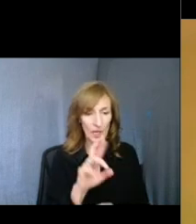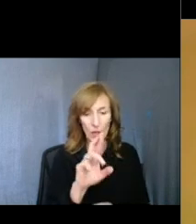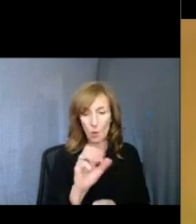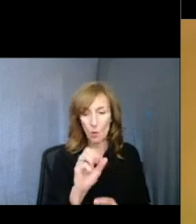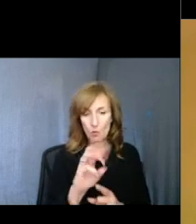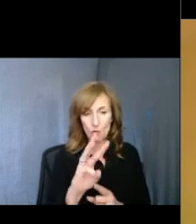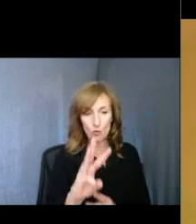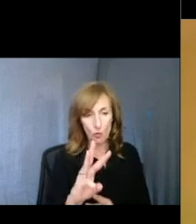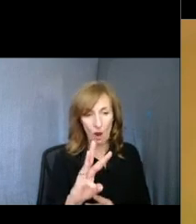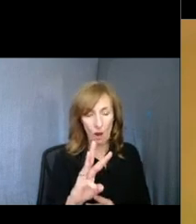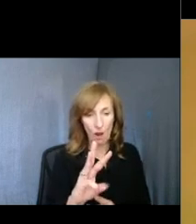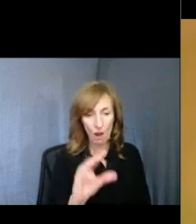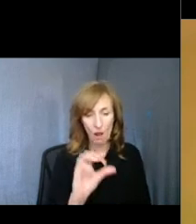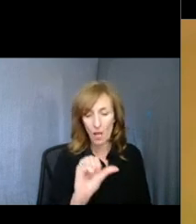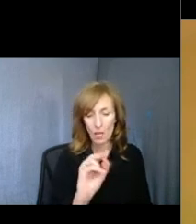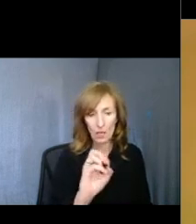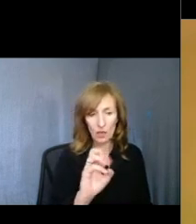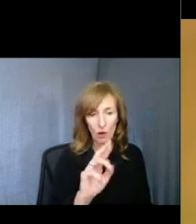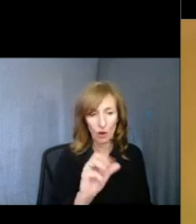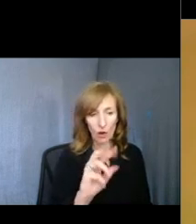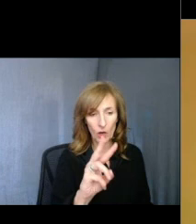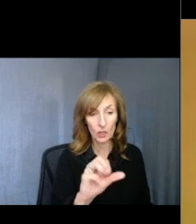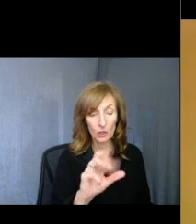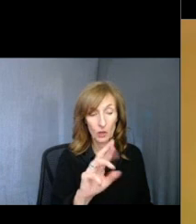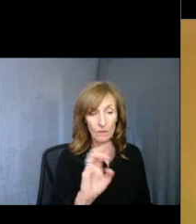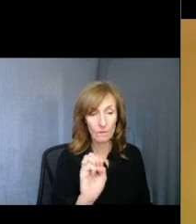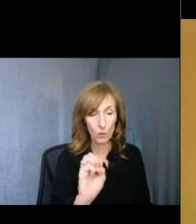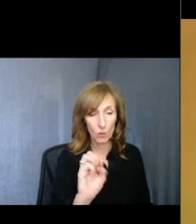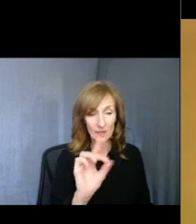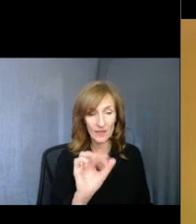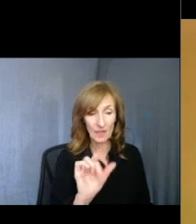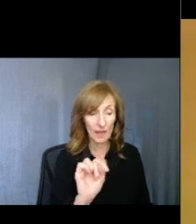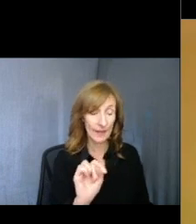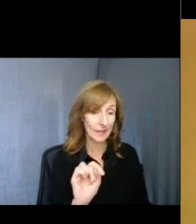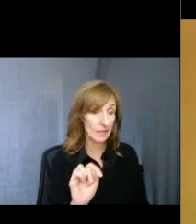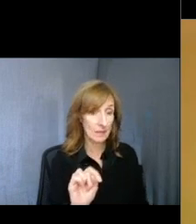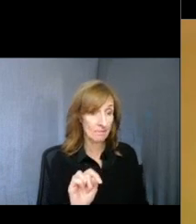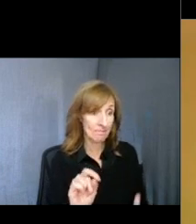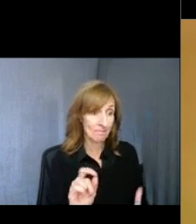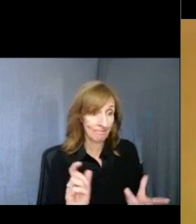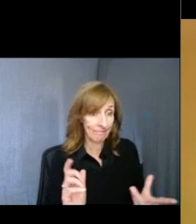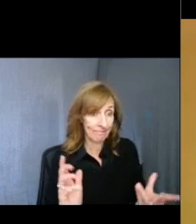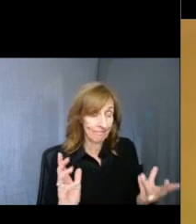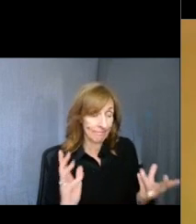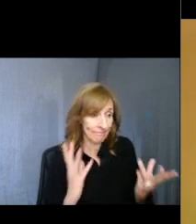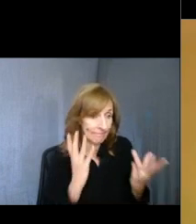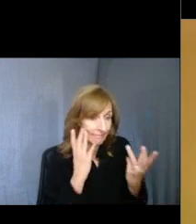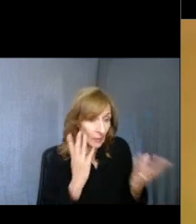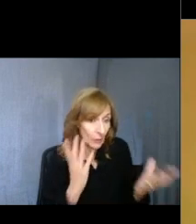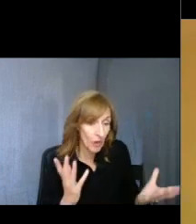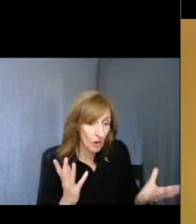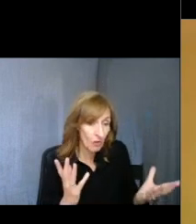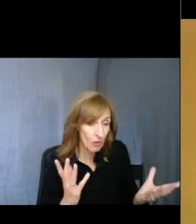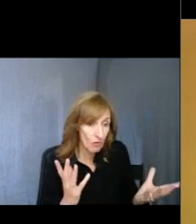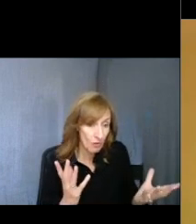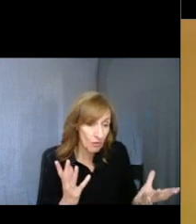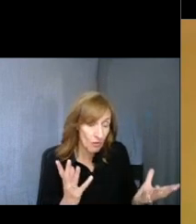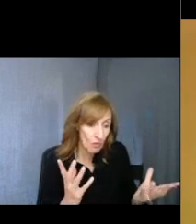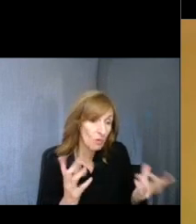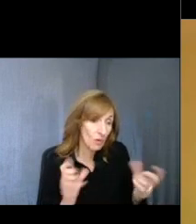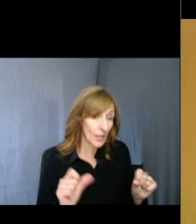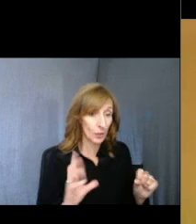I don't know. I think that may be fine, but it depends on the protein level. And one thing I can tell you